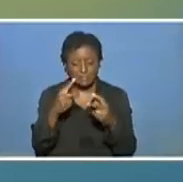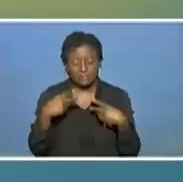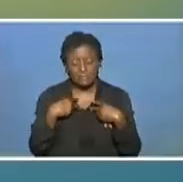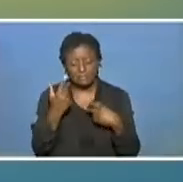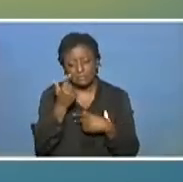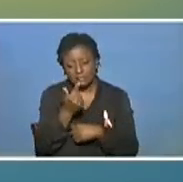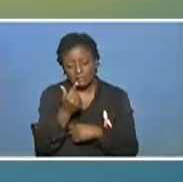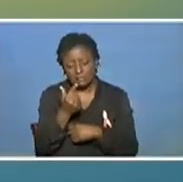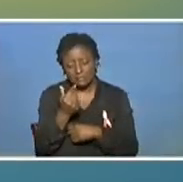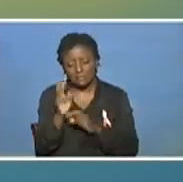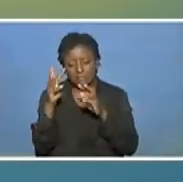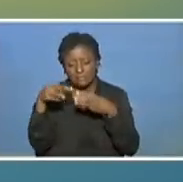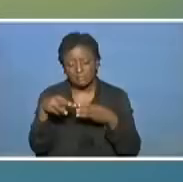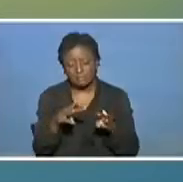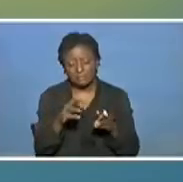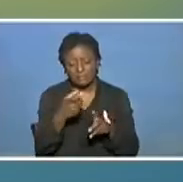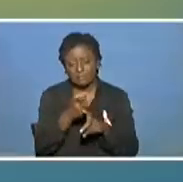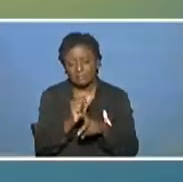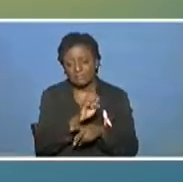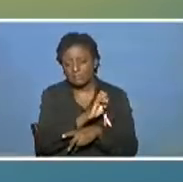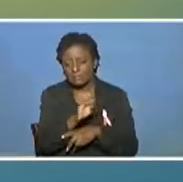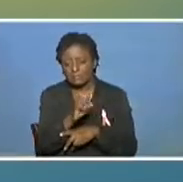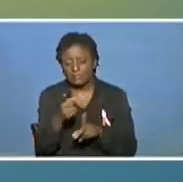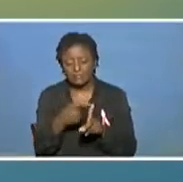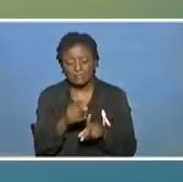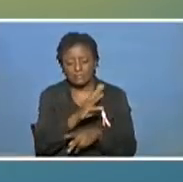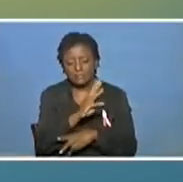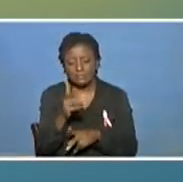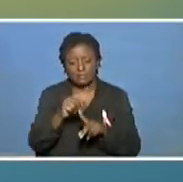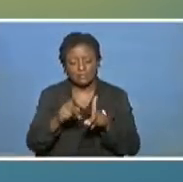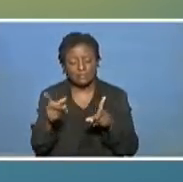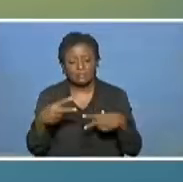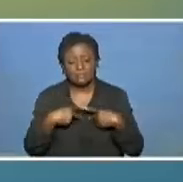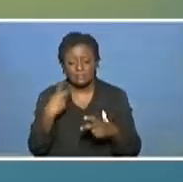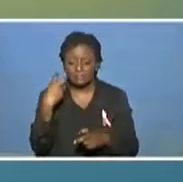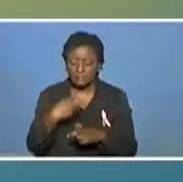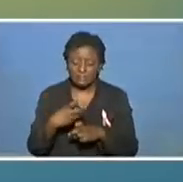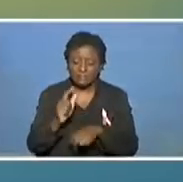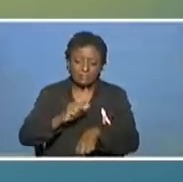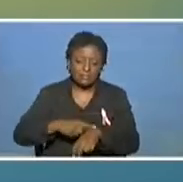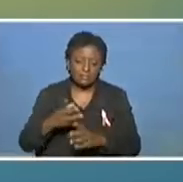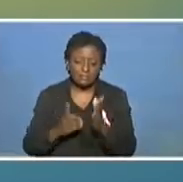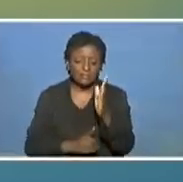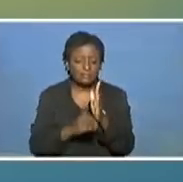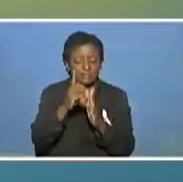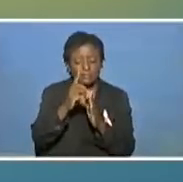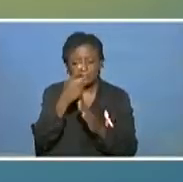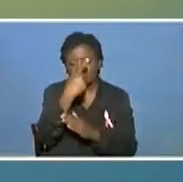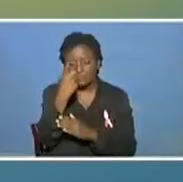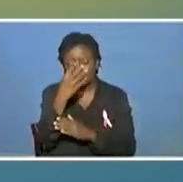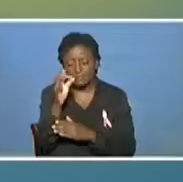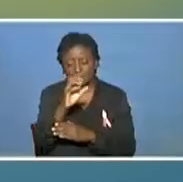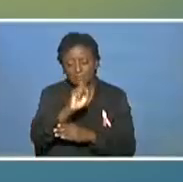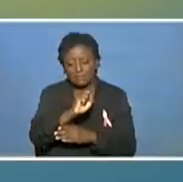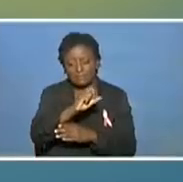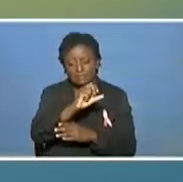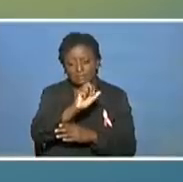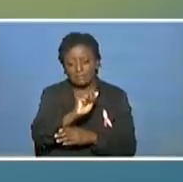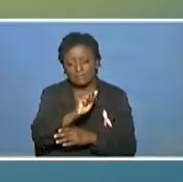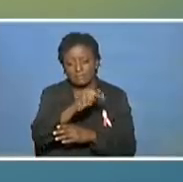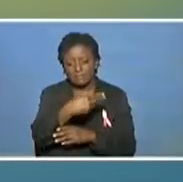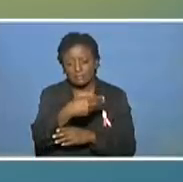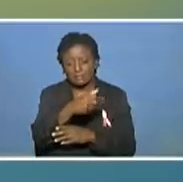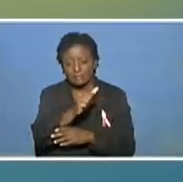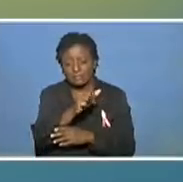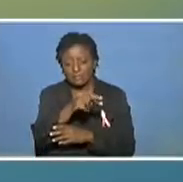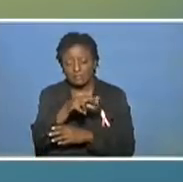waves propagating from east to west, but they are having a difficult time developing, and that's because of the presence of that Sahara dust in the far east Atlantic, and that coupled